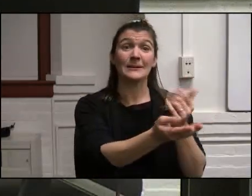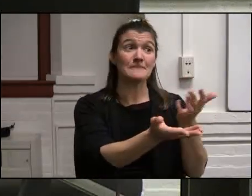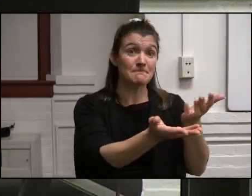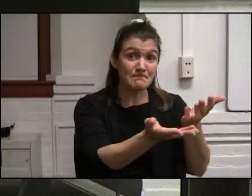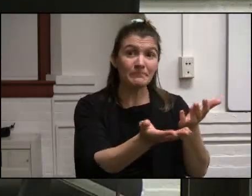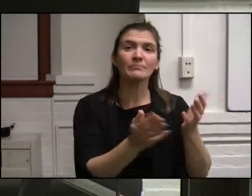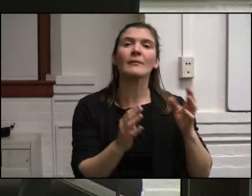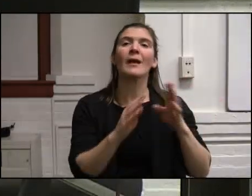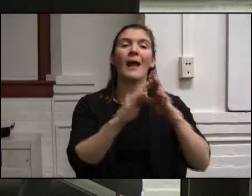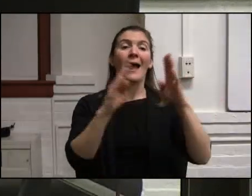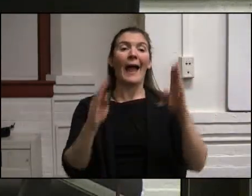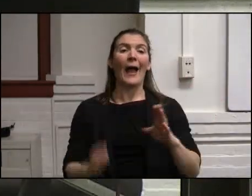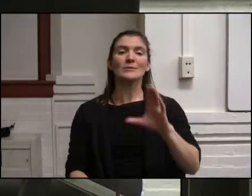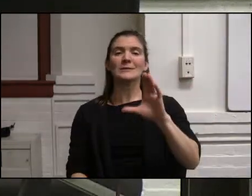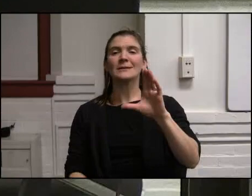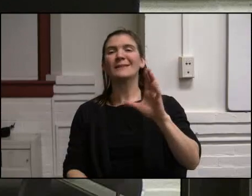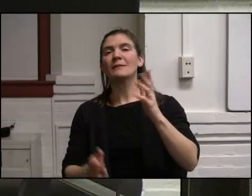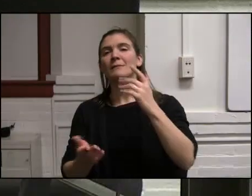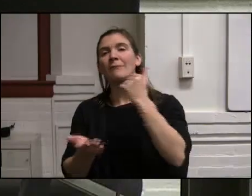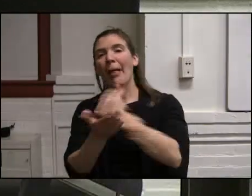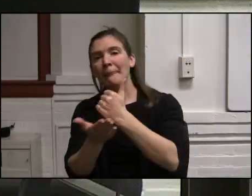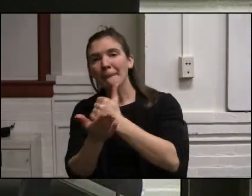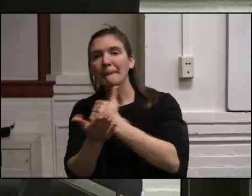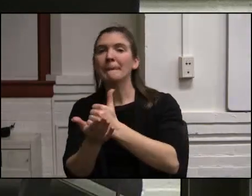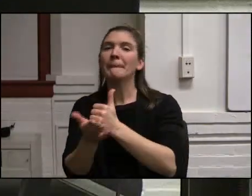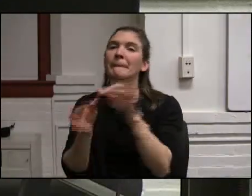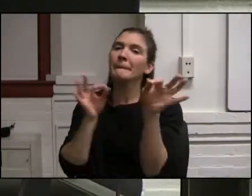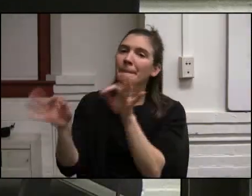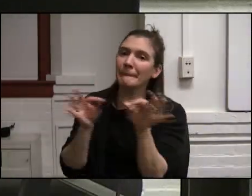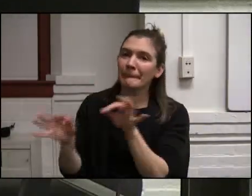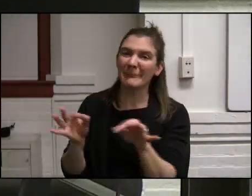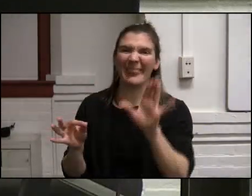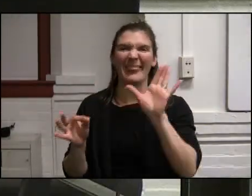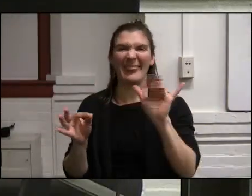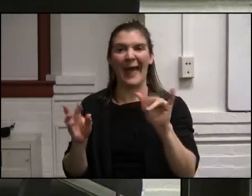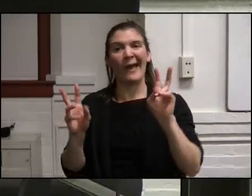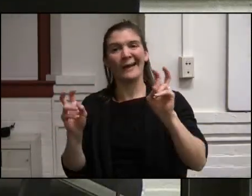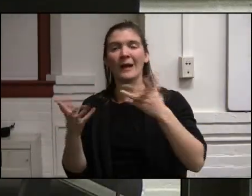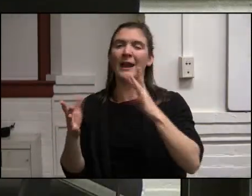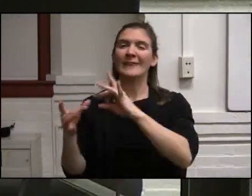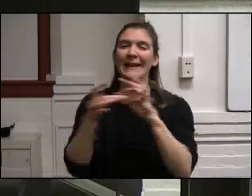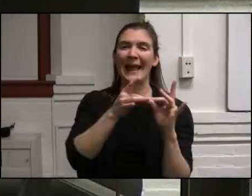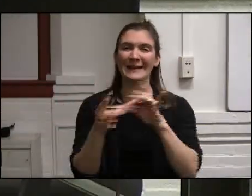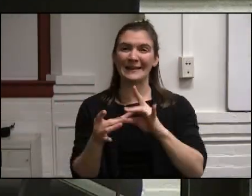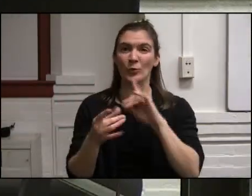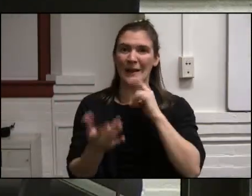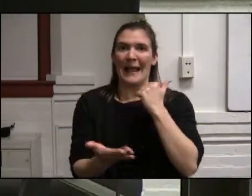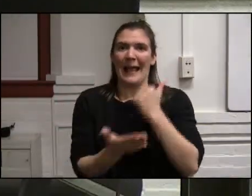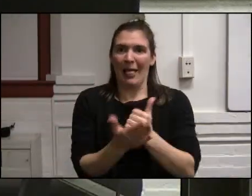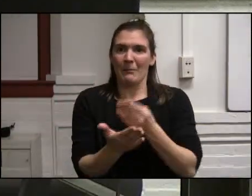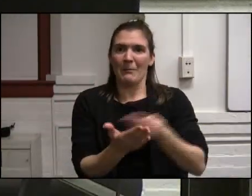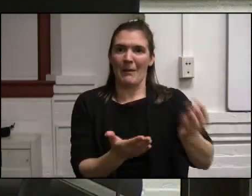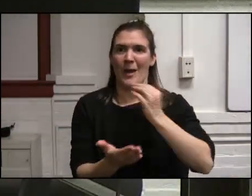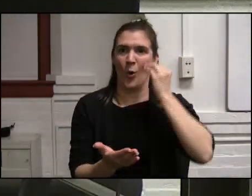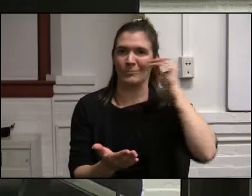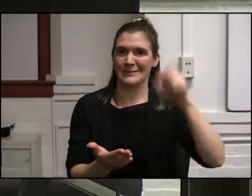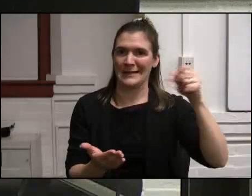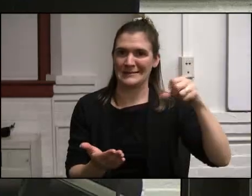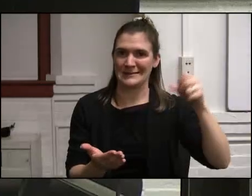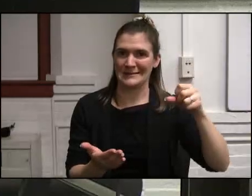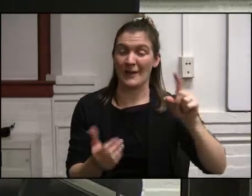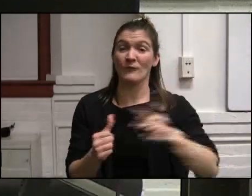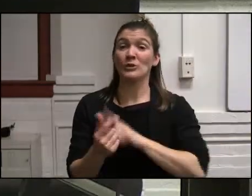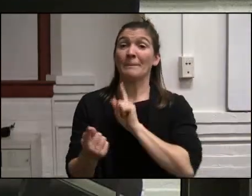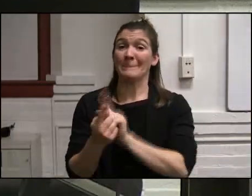The housing counseling is the service that helps people buy home ownership,